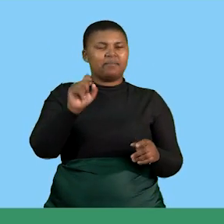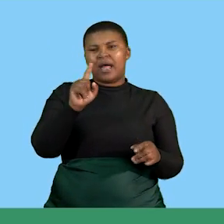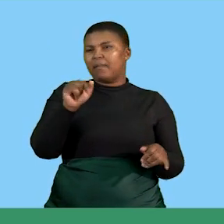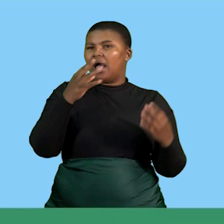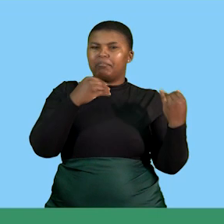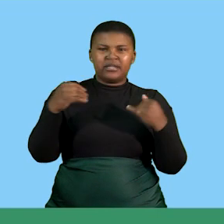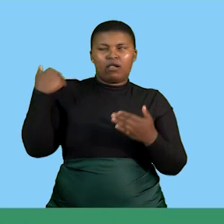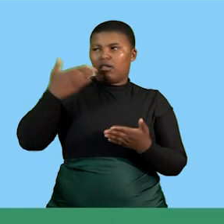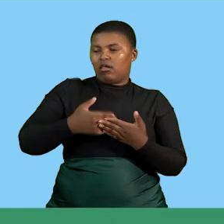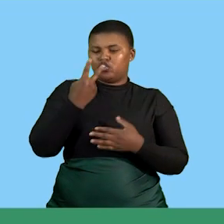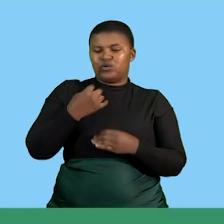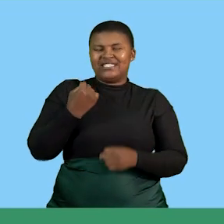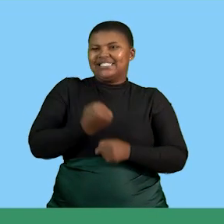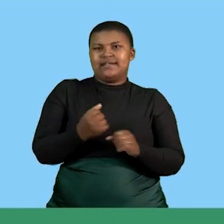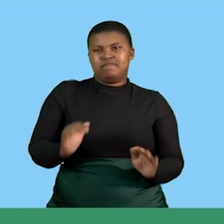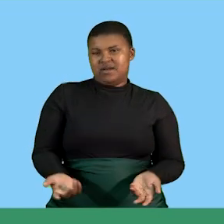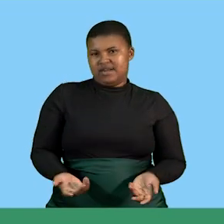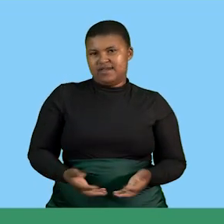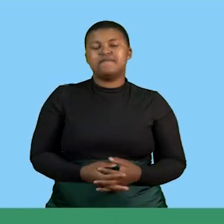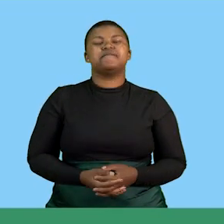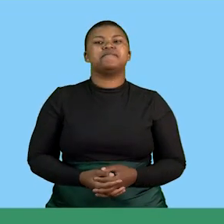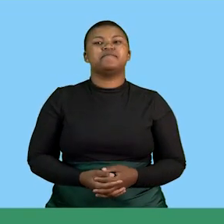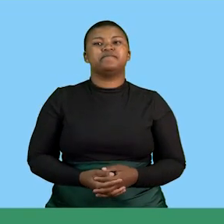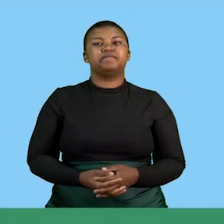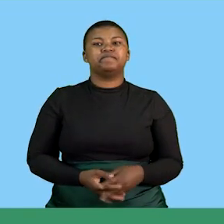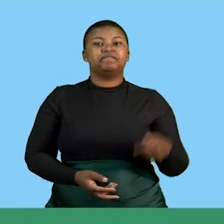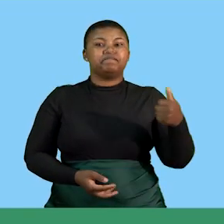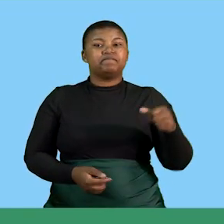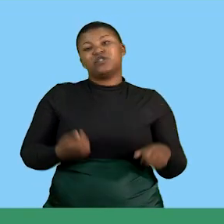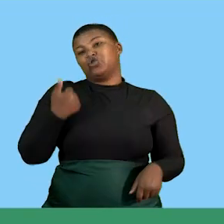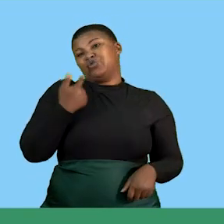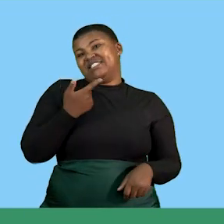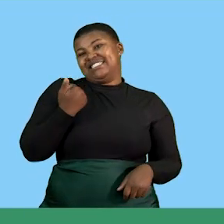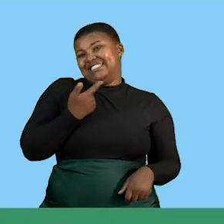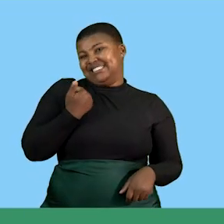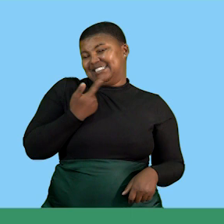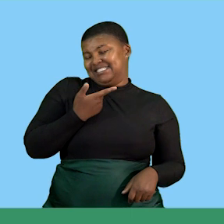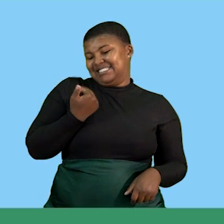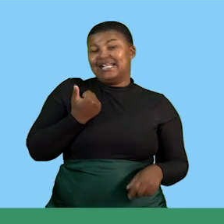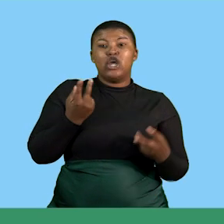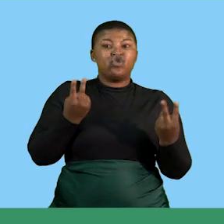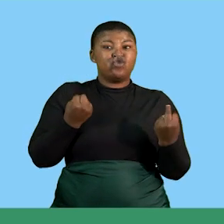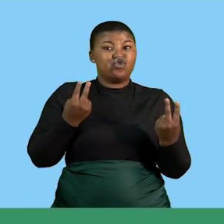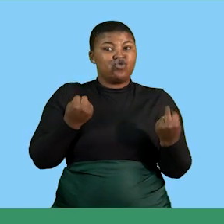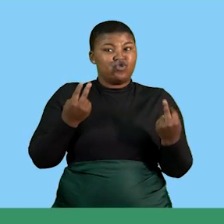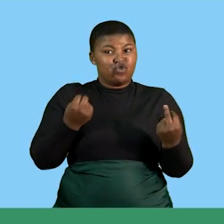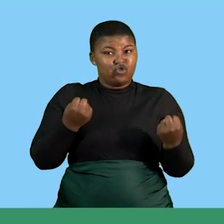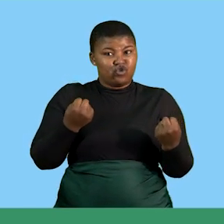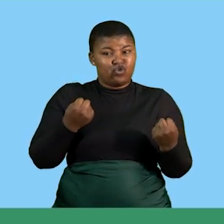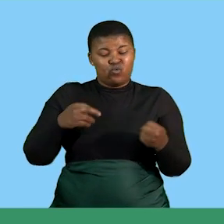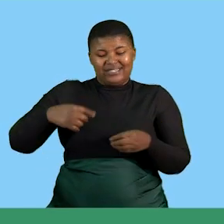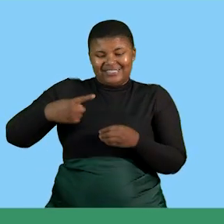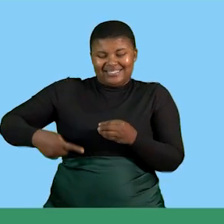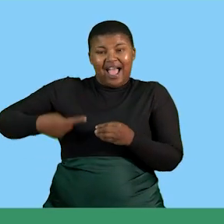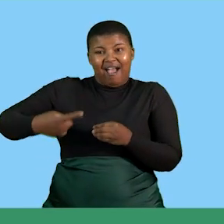been in business for 20 years. Then the sentence continues. Recently, a new tire